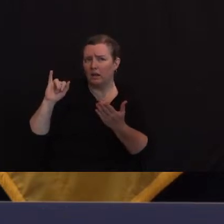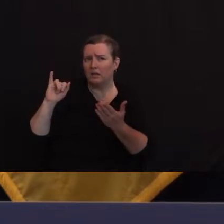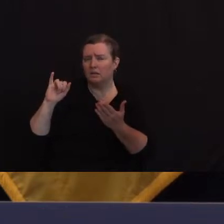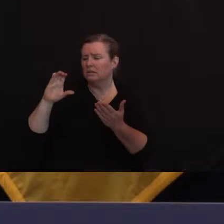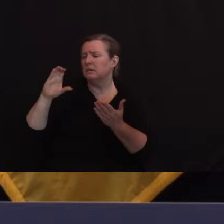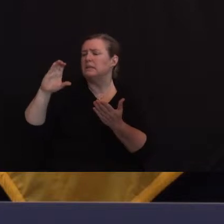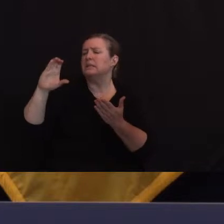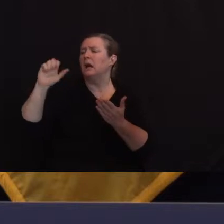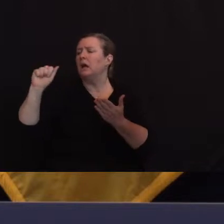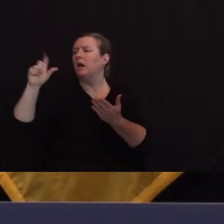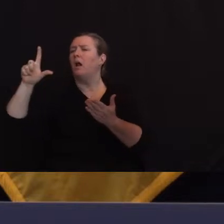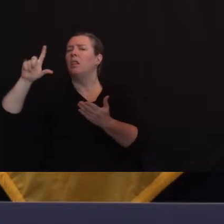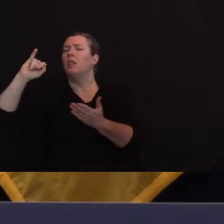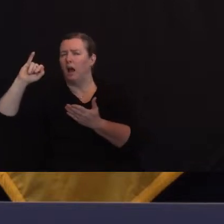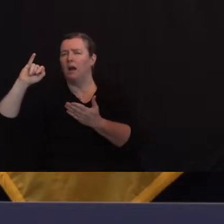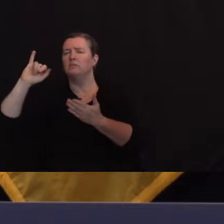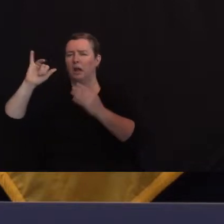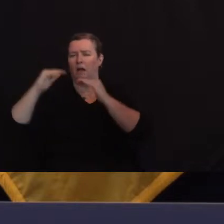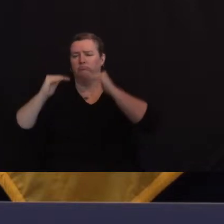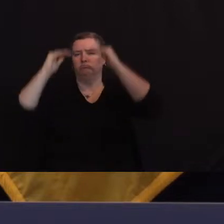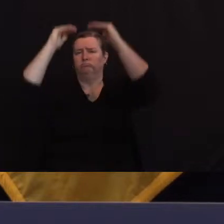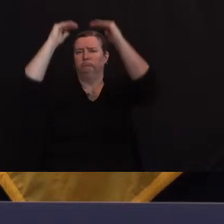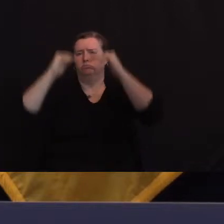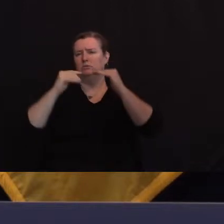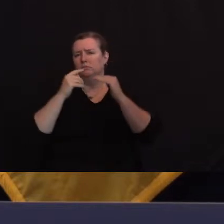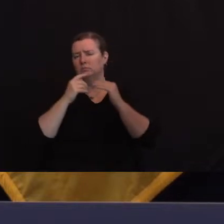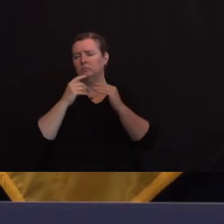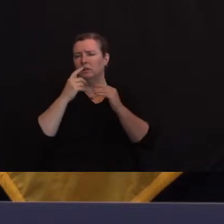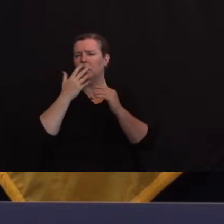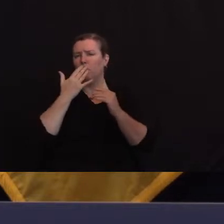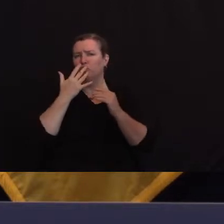to make the switch. Is the state using the same standard this year?